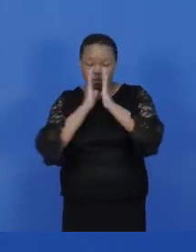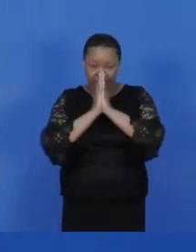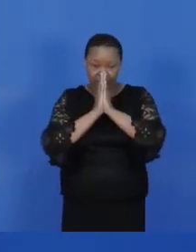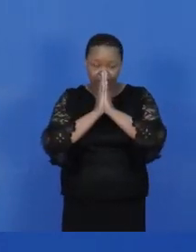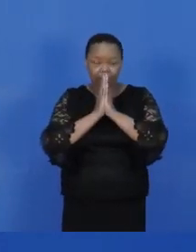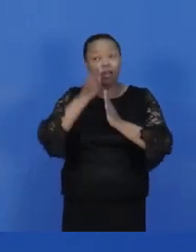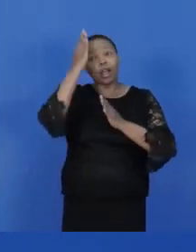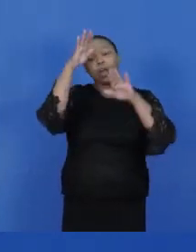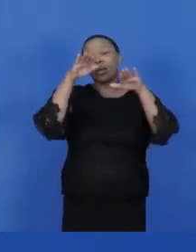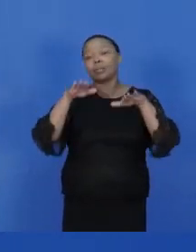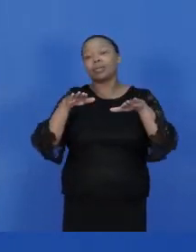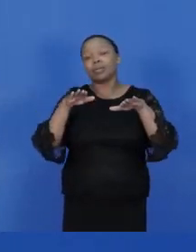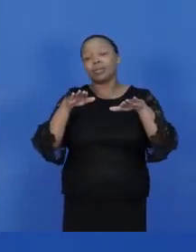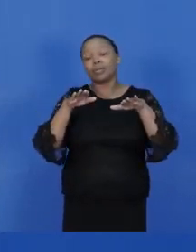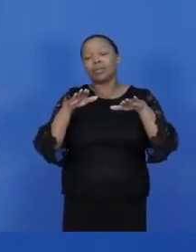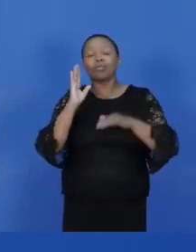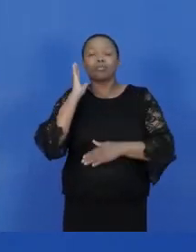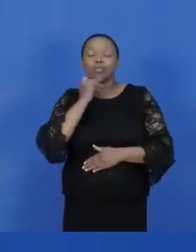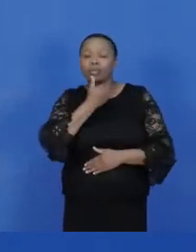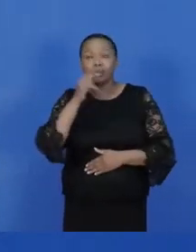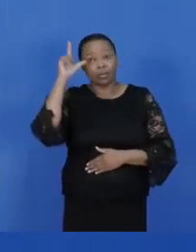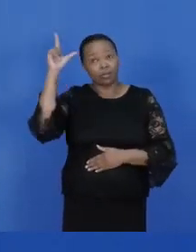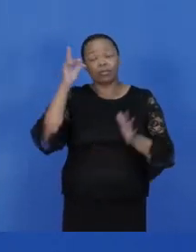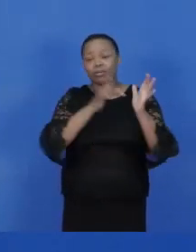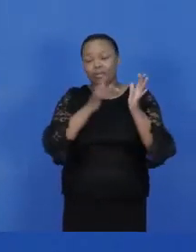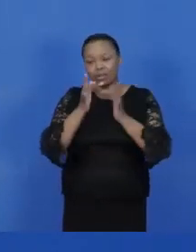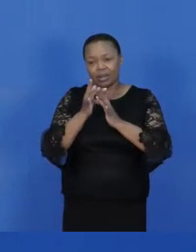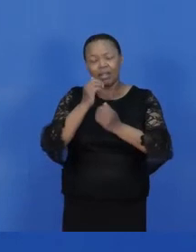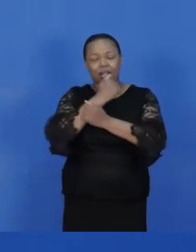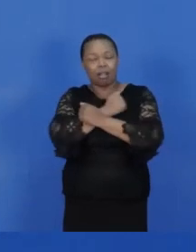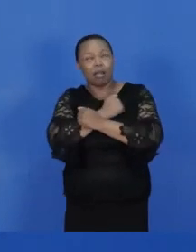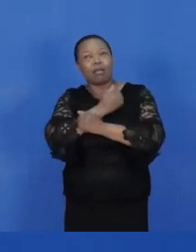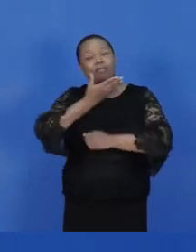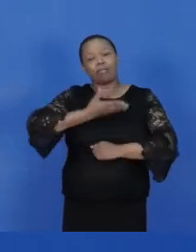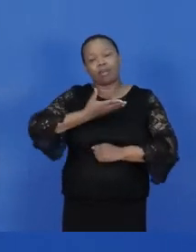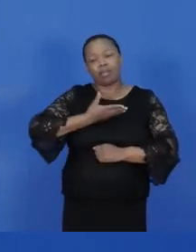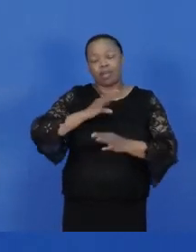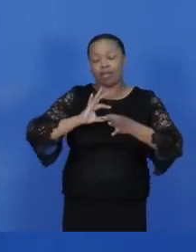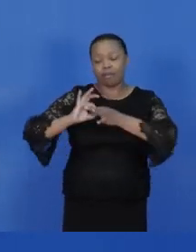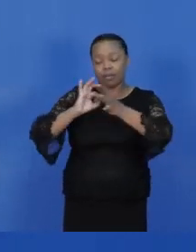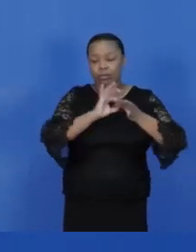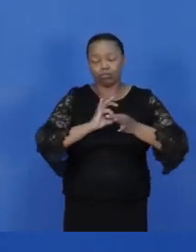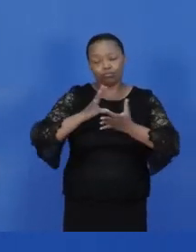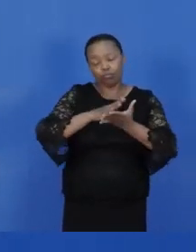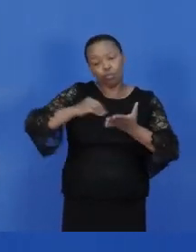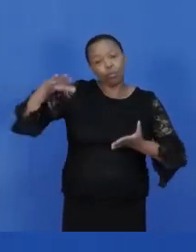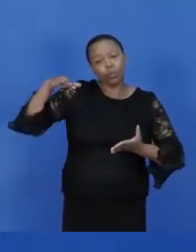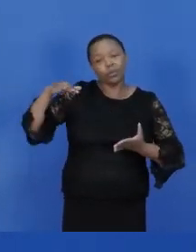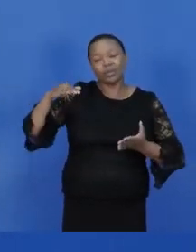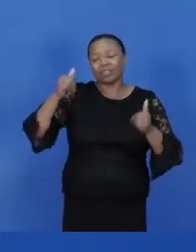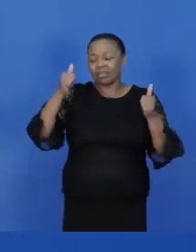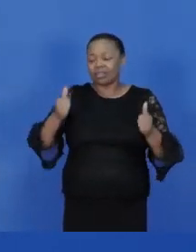kunaphakade. Amen. Well, God bless you. Let's receive grace together. The grace of the Lord Jesus Christ, and the love of God the Father, and the fellowship of the